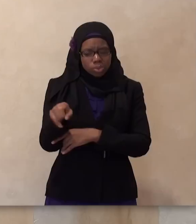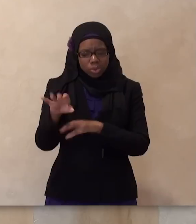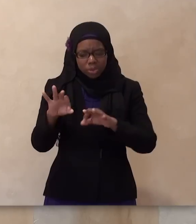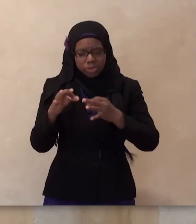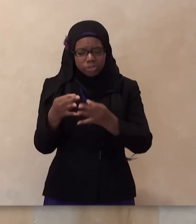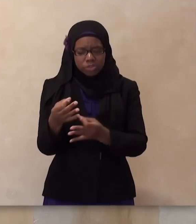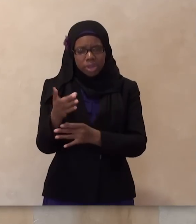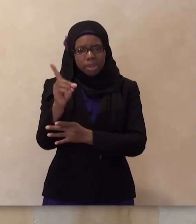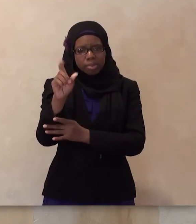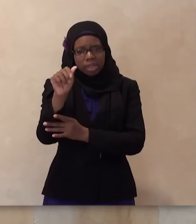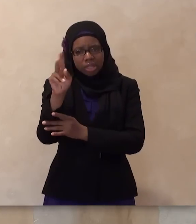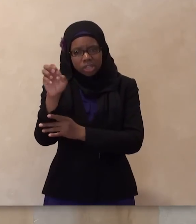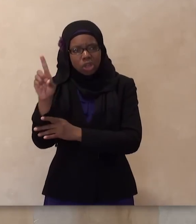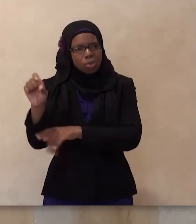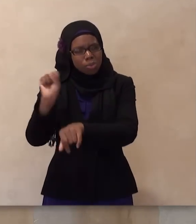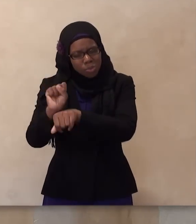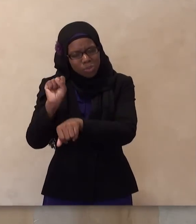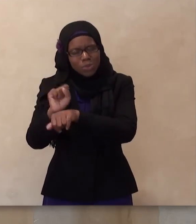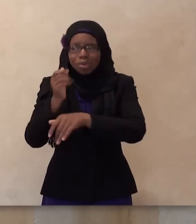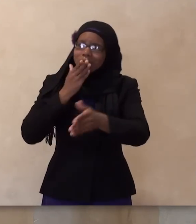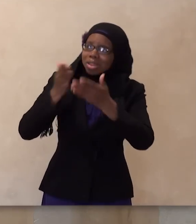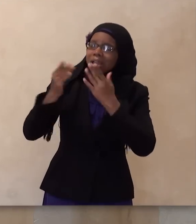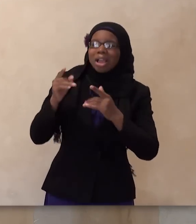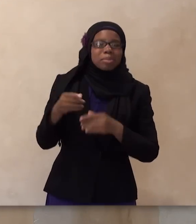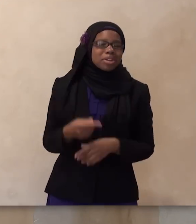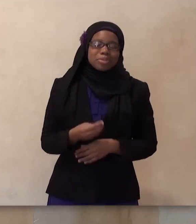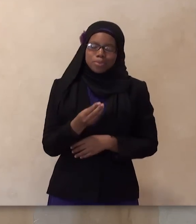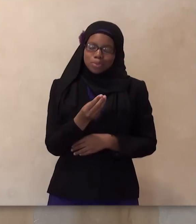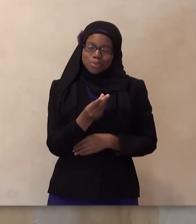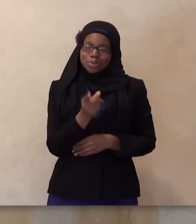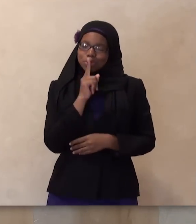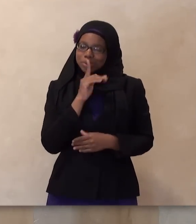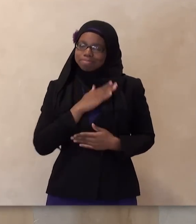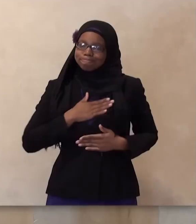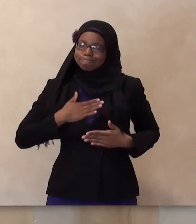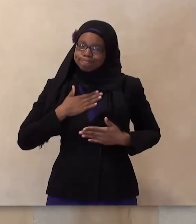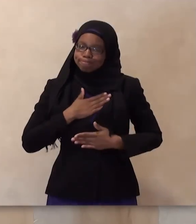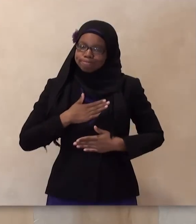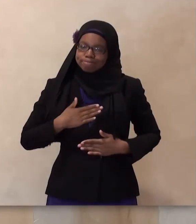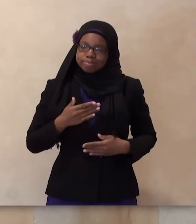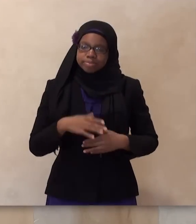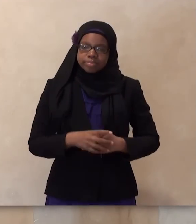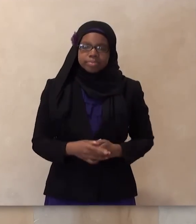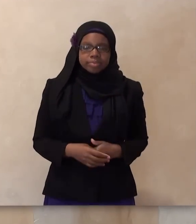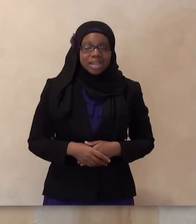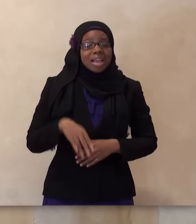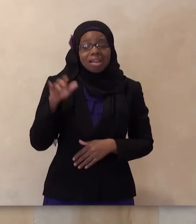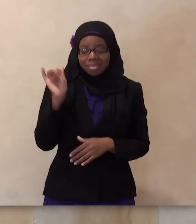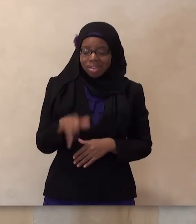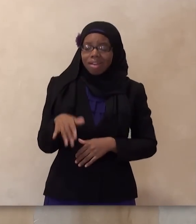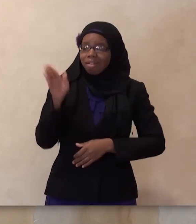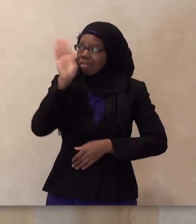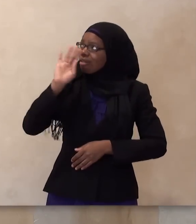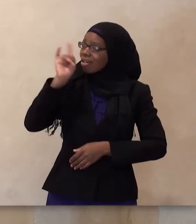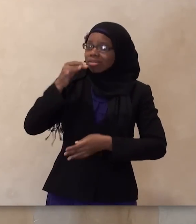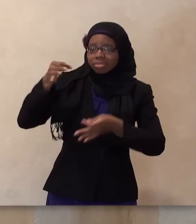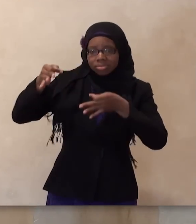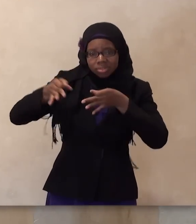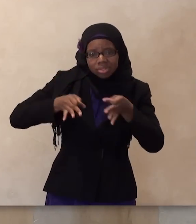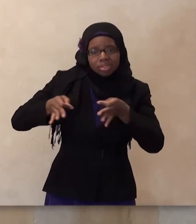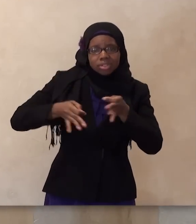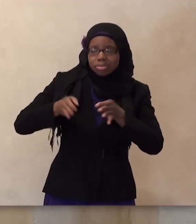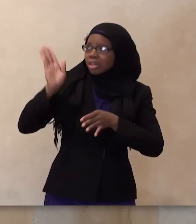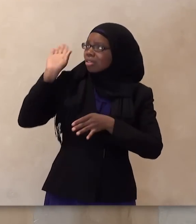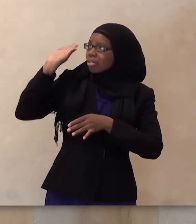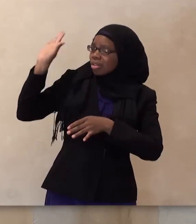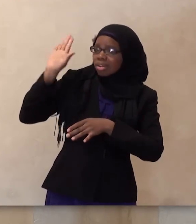but few of my slaves are grateful. This is how Allah subhanahu wa ta'ala is explaining about his favors that